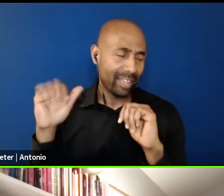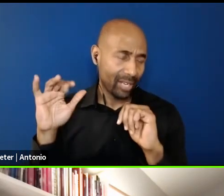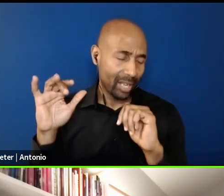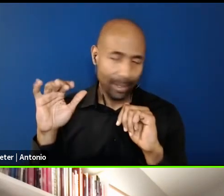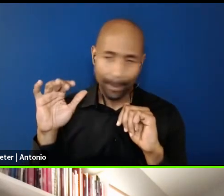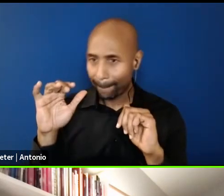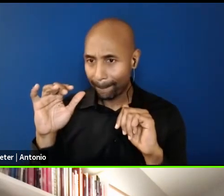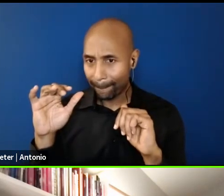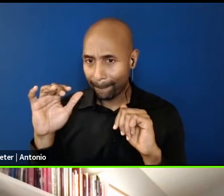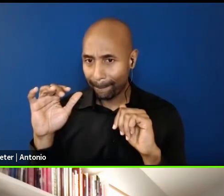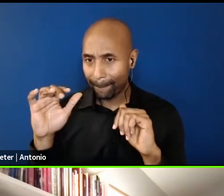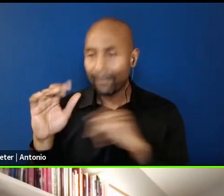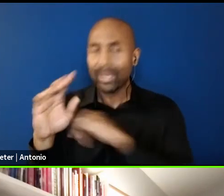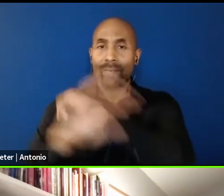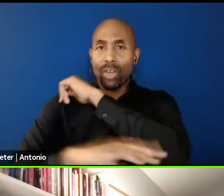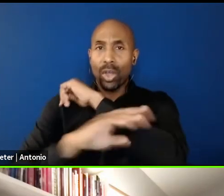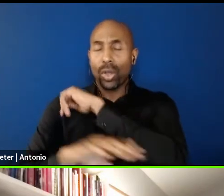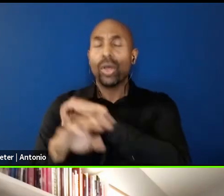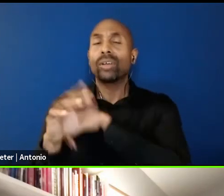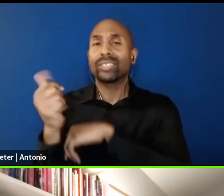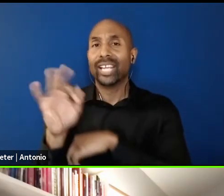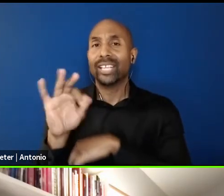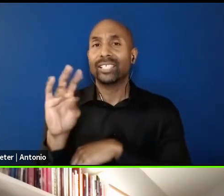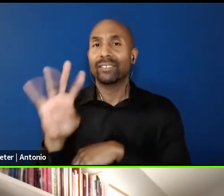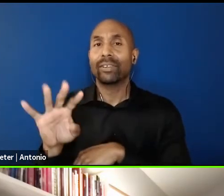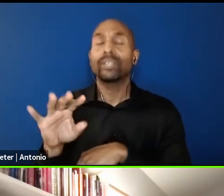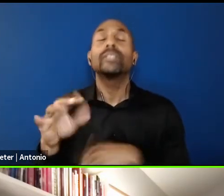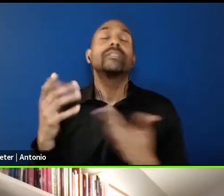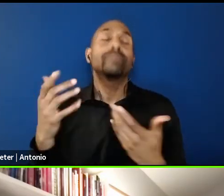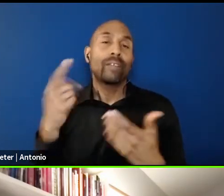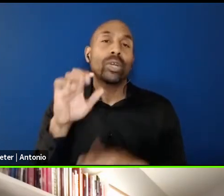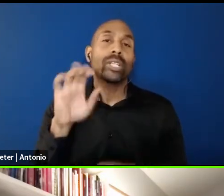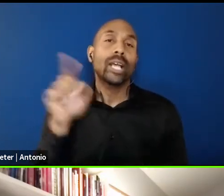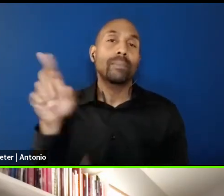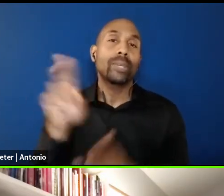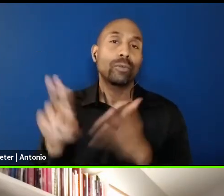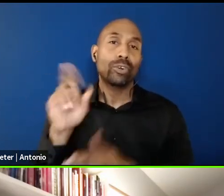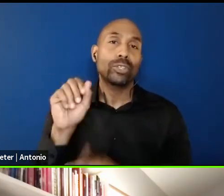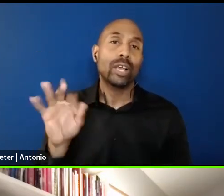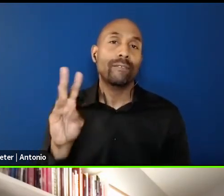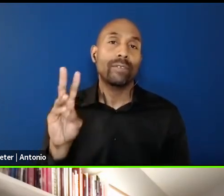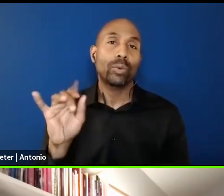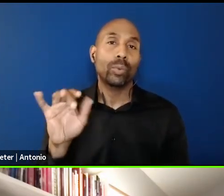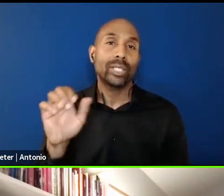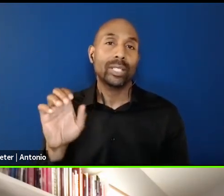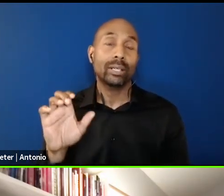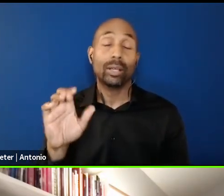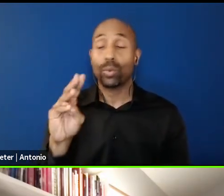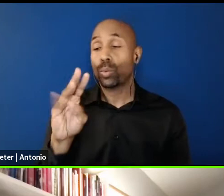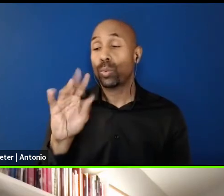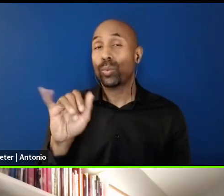in the fall of 74 to take a job at University of Wisconsin. So, but nobody continued it.